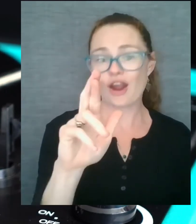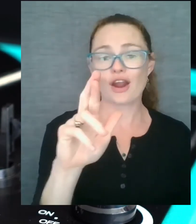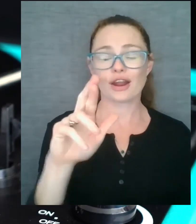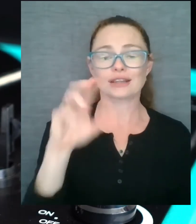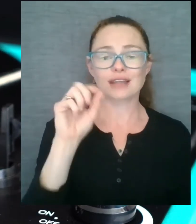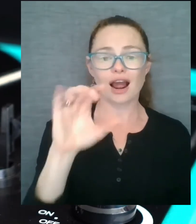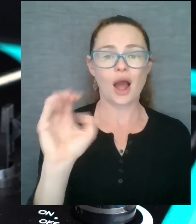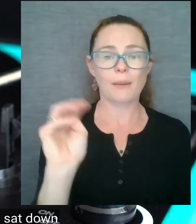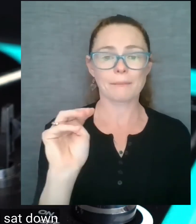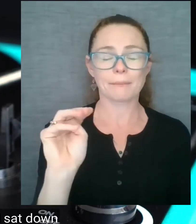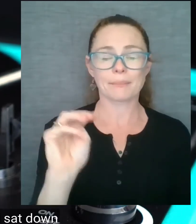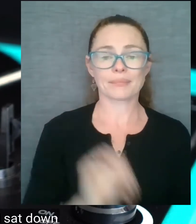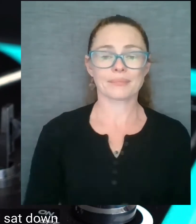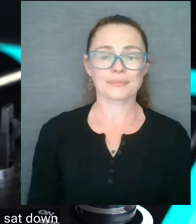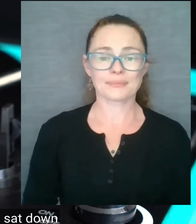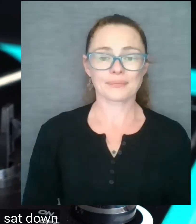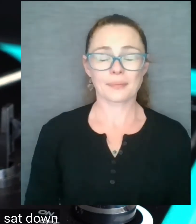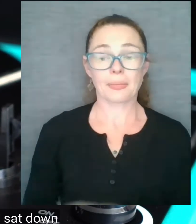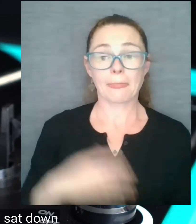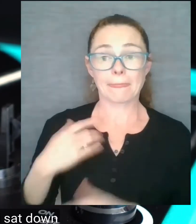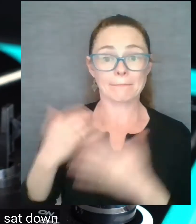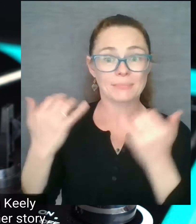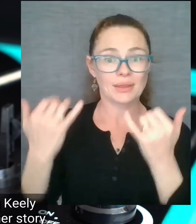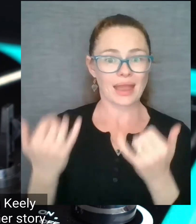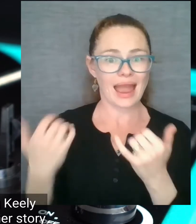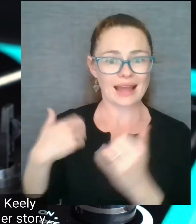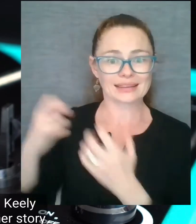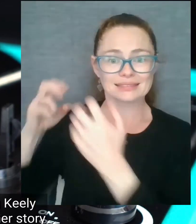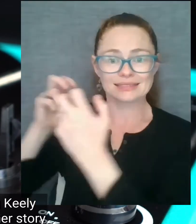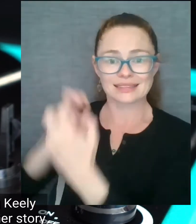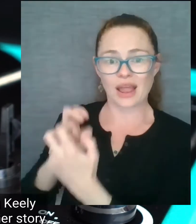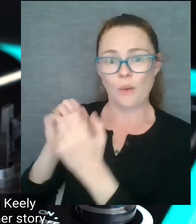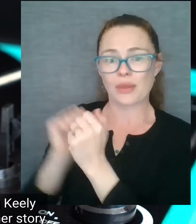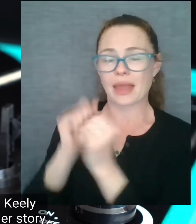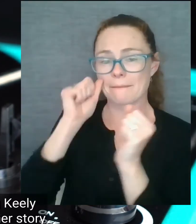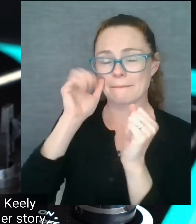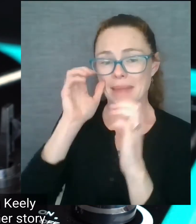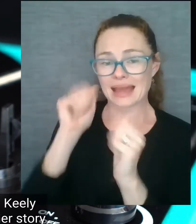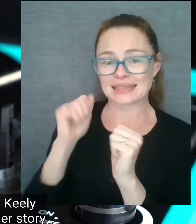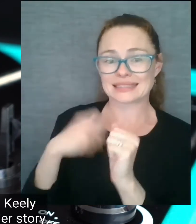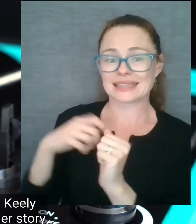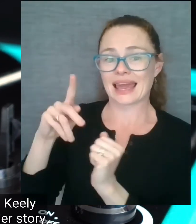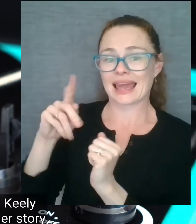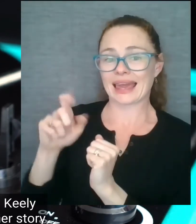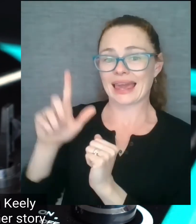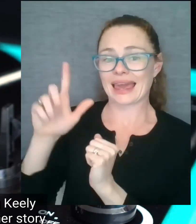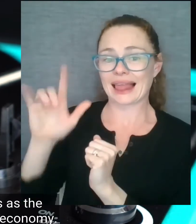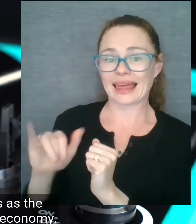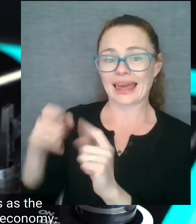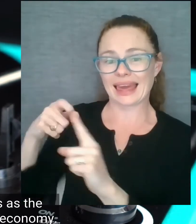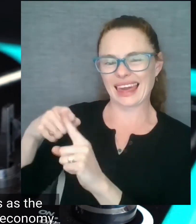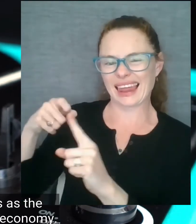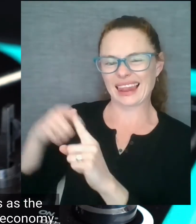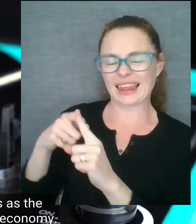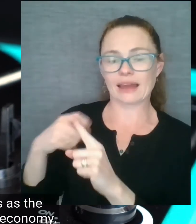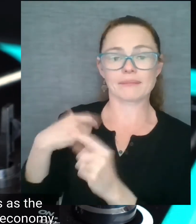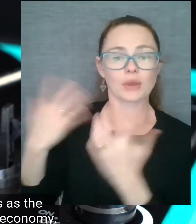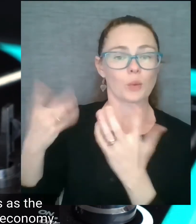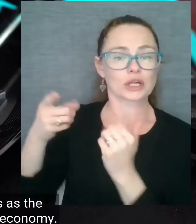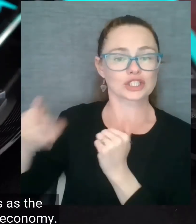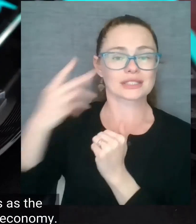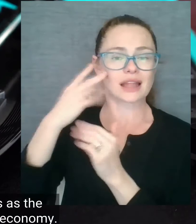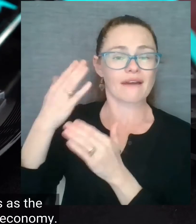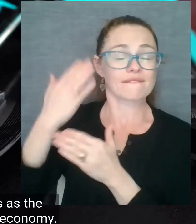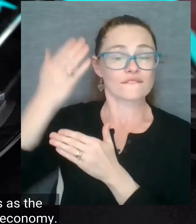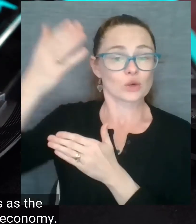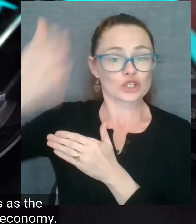WHALAR.com. All right, coming up, I sat down with the amazing Keely Cat-Wells to hear her story and what she sees as the future